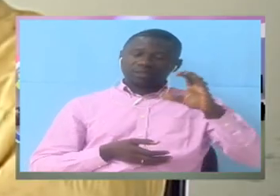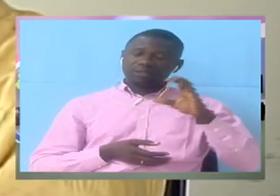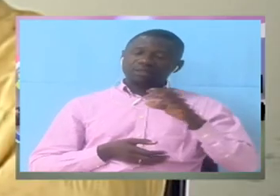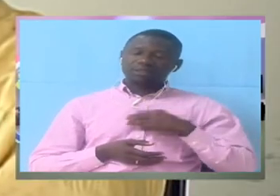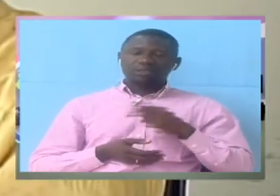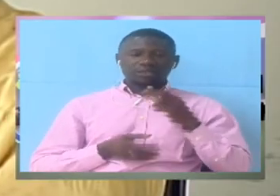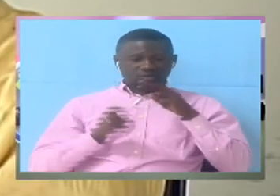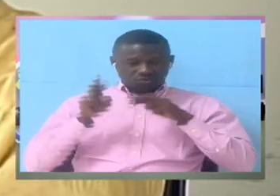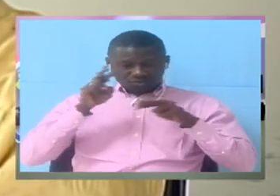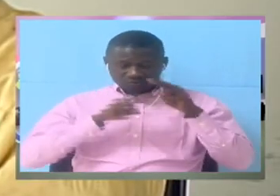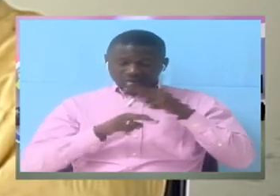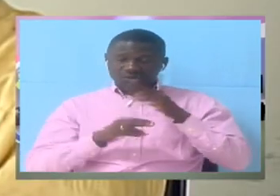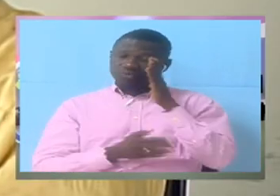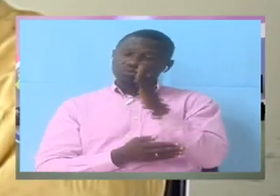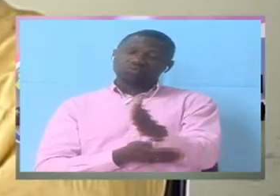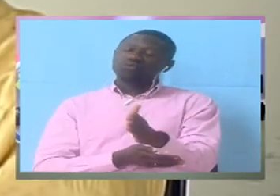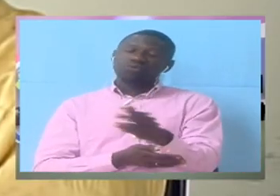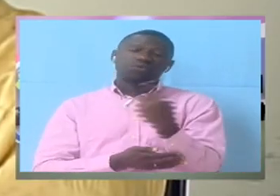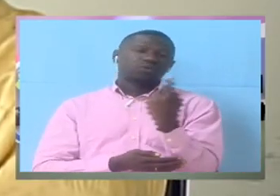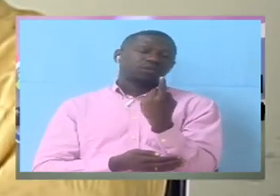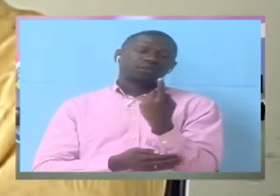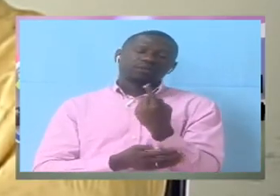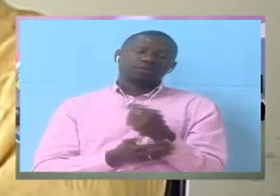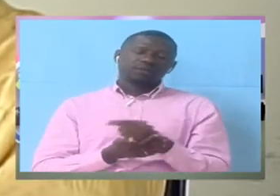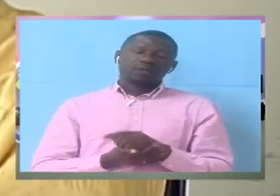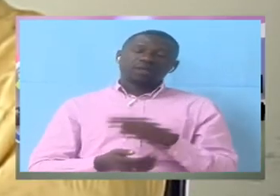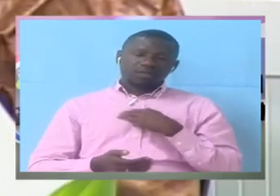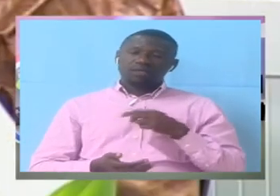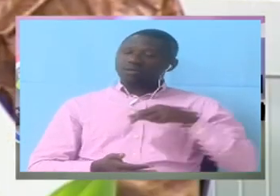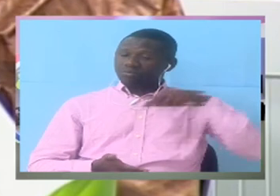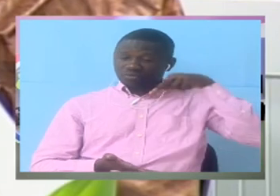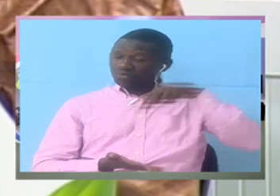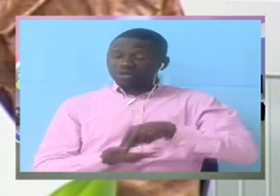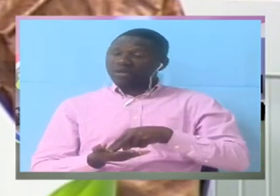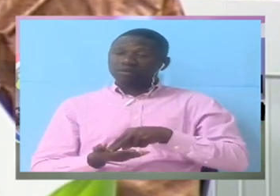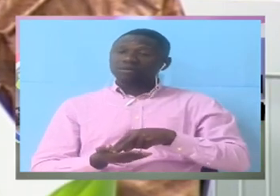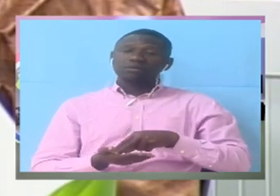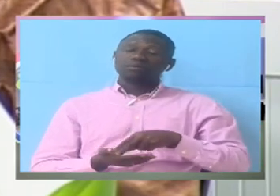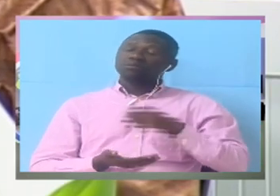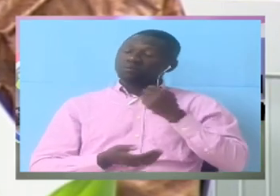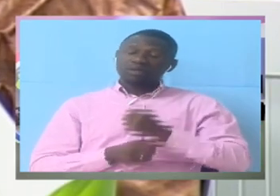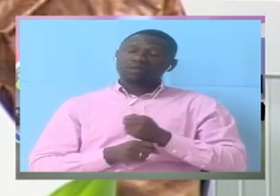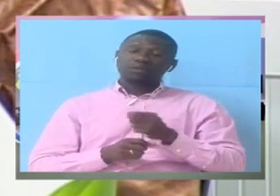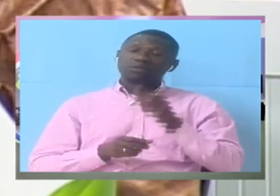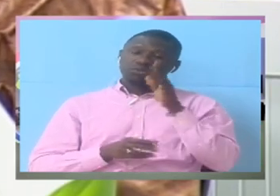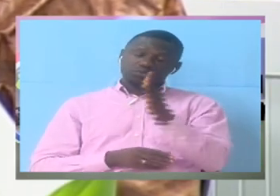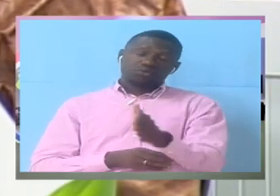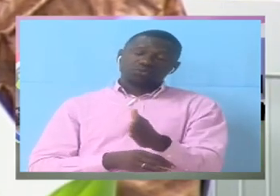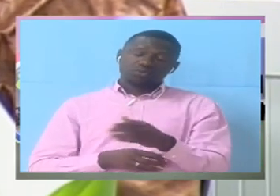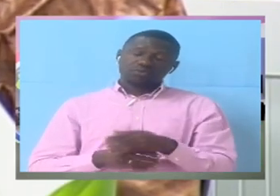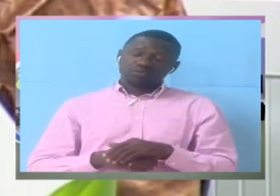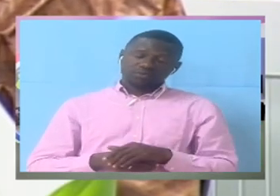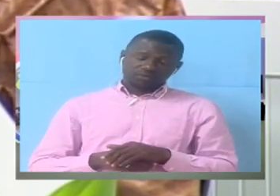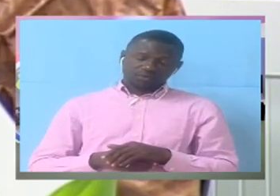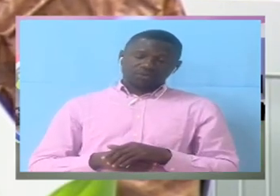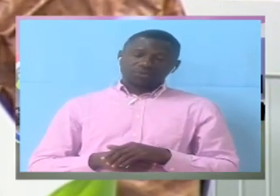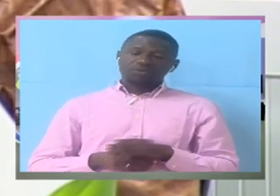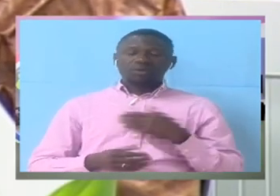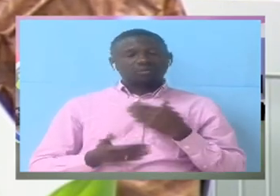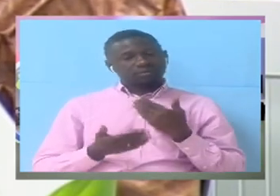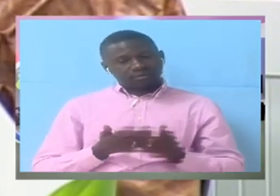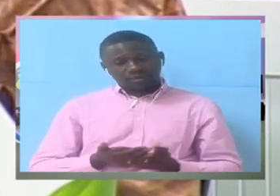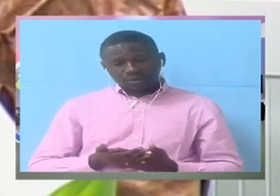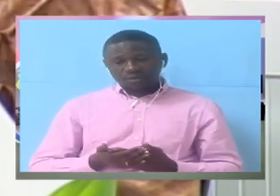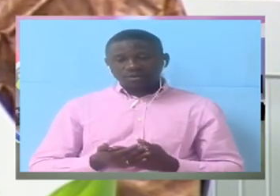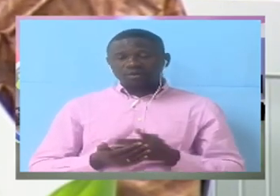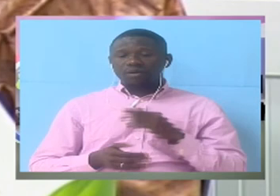TRRC is seeking for the truth. And we beto nyalo ndila lafana. And they will establish the truth. So du karente banko mo danila. So I